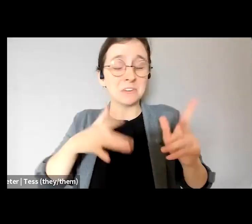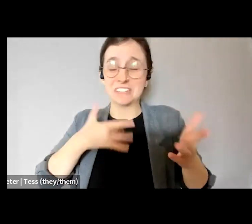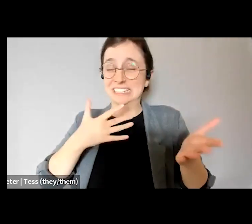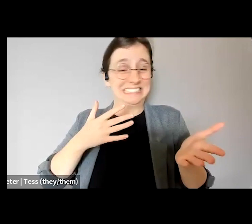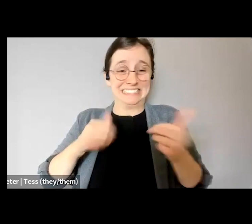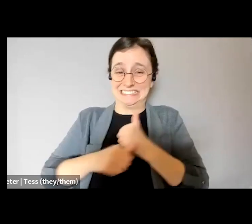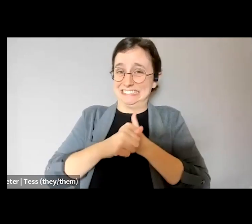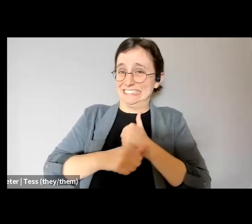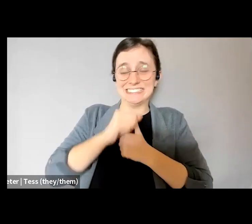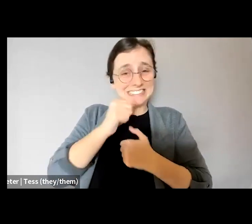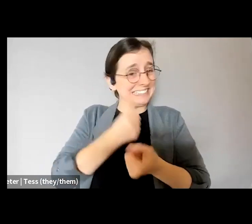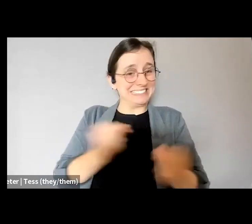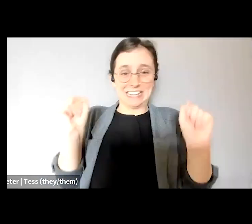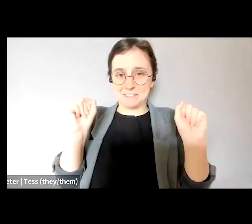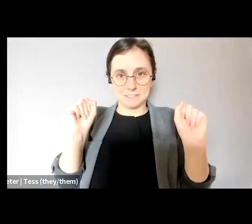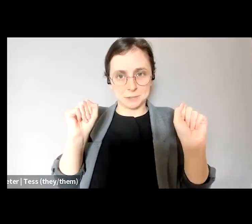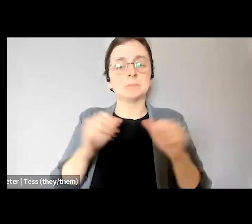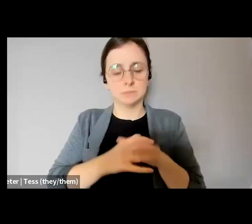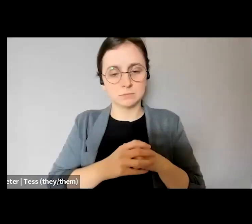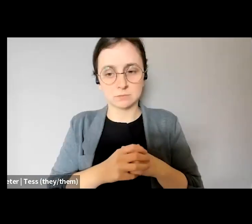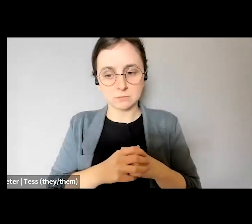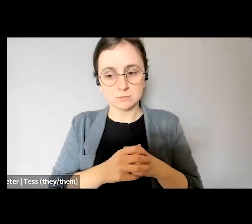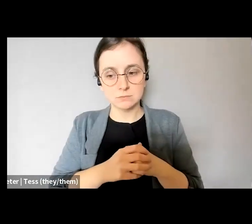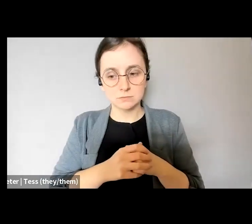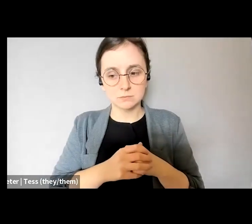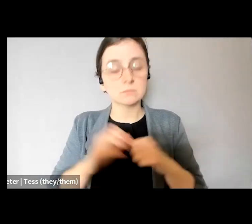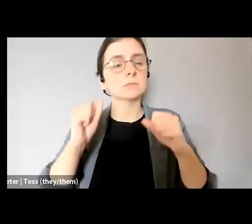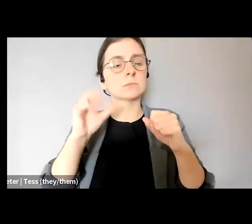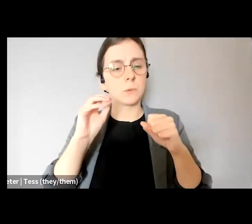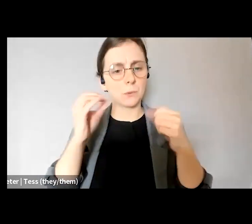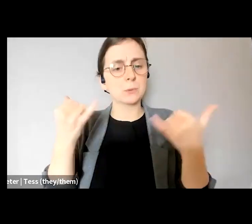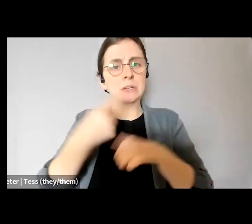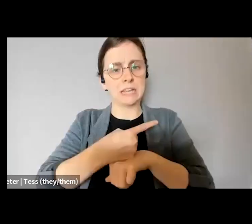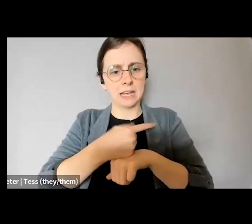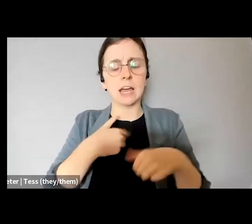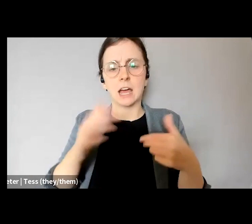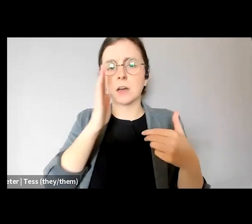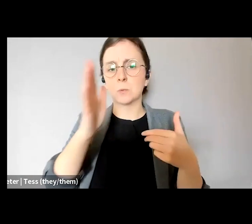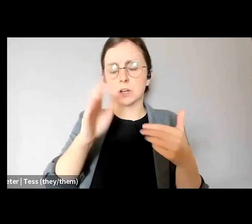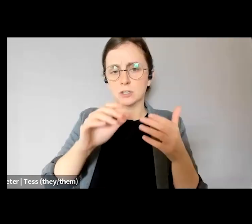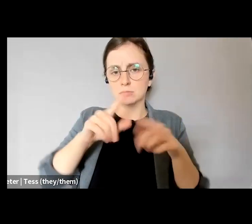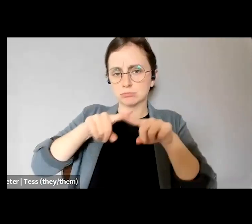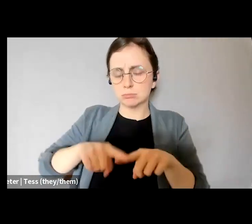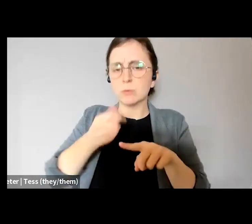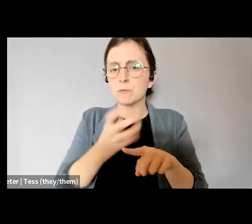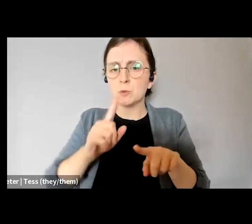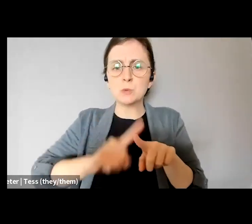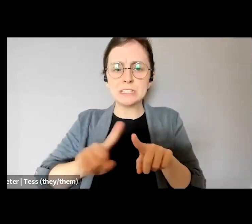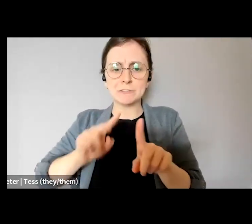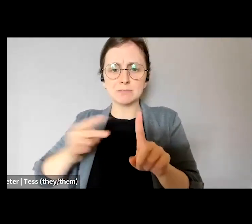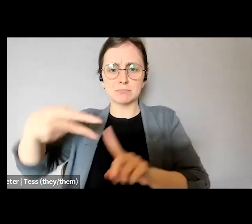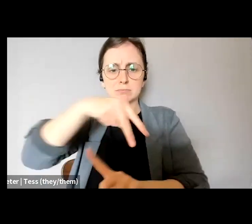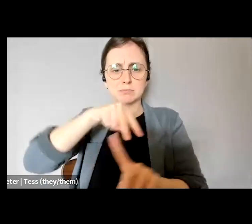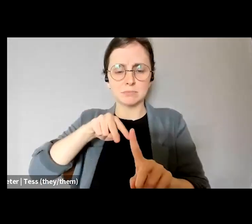So in the remarks today, I'm going to rely on a number of different sources or perspectives. So part of